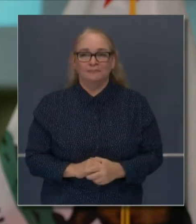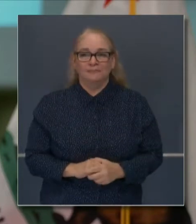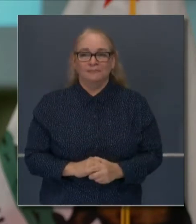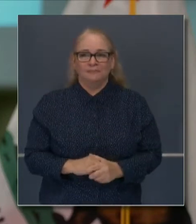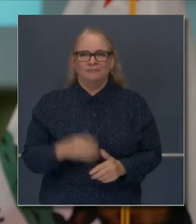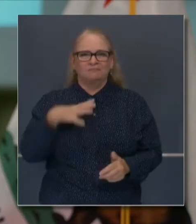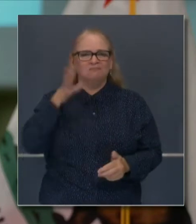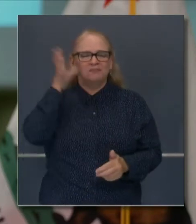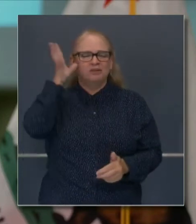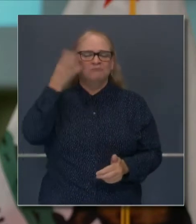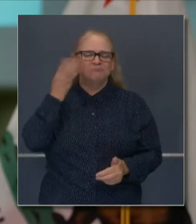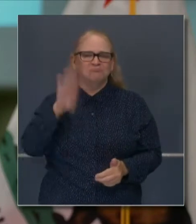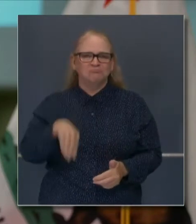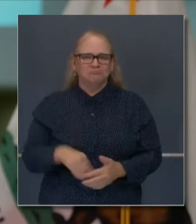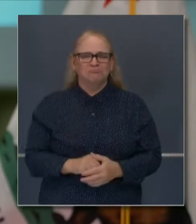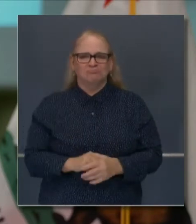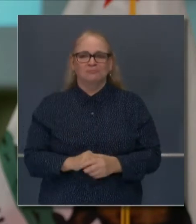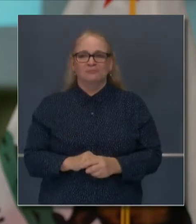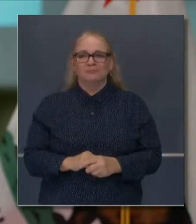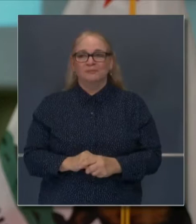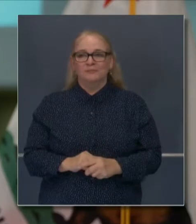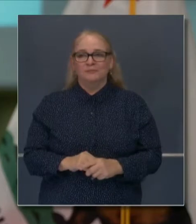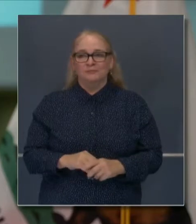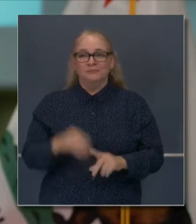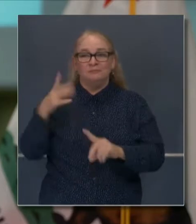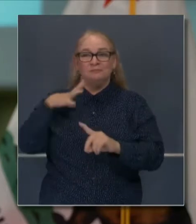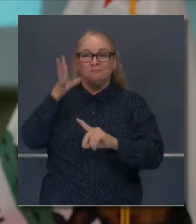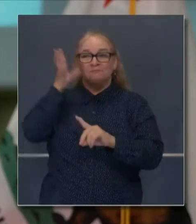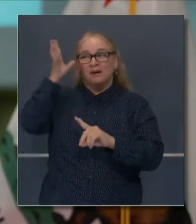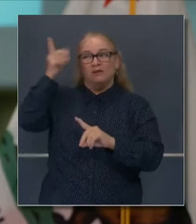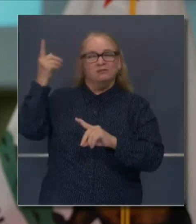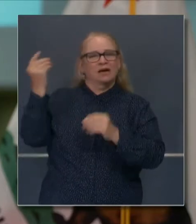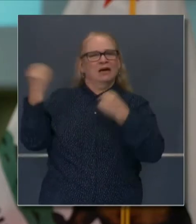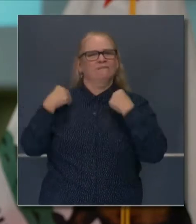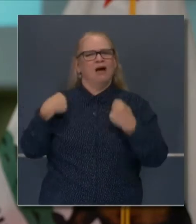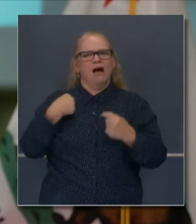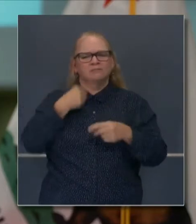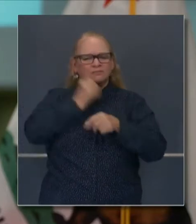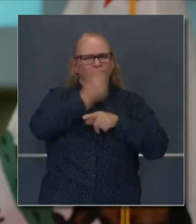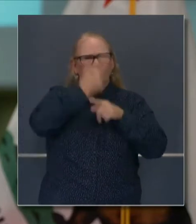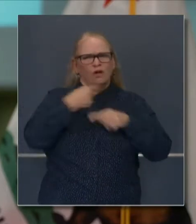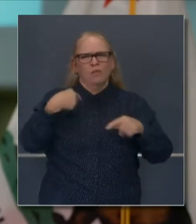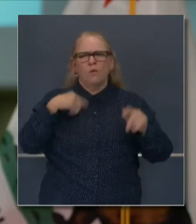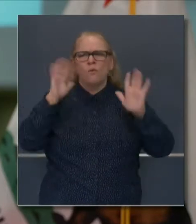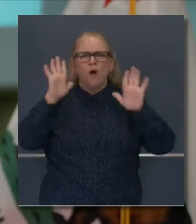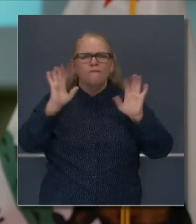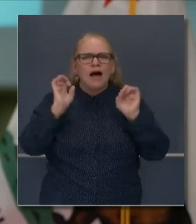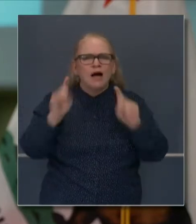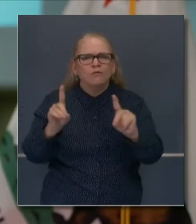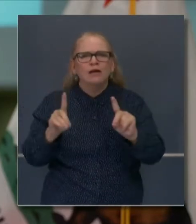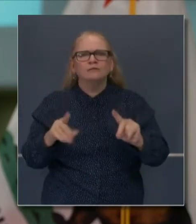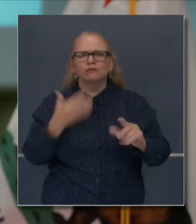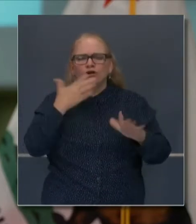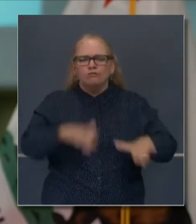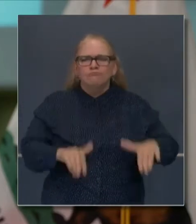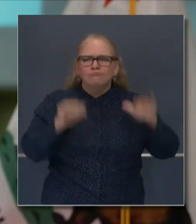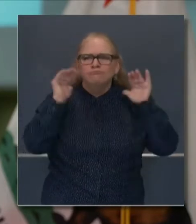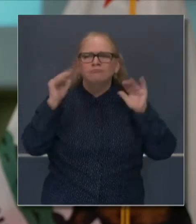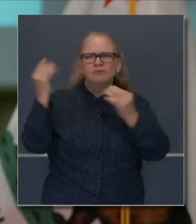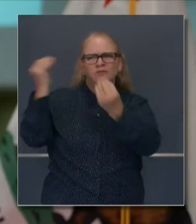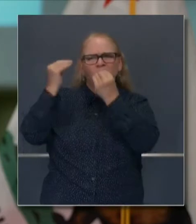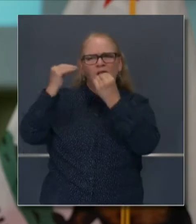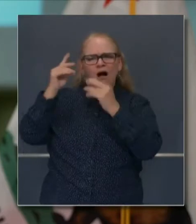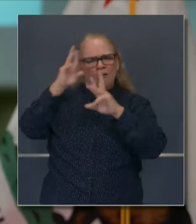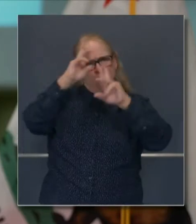They gave all of their kids a fine education. They taught us respect for others. And